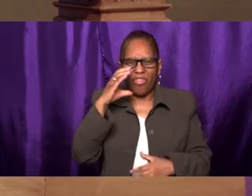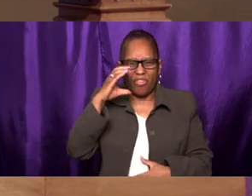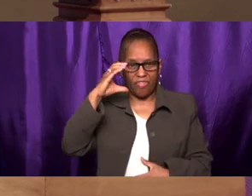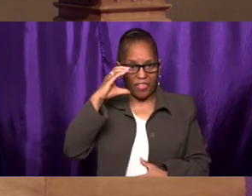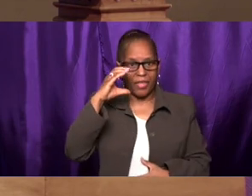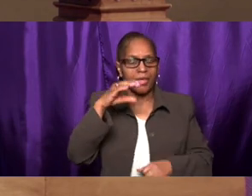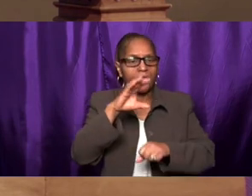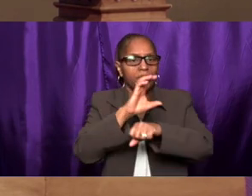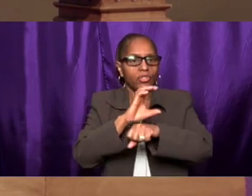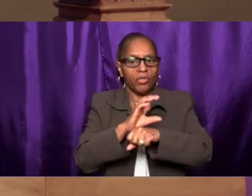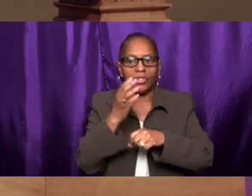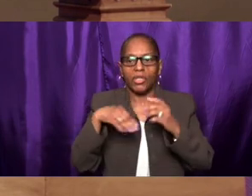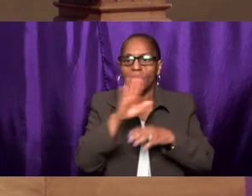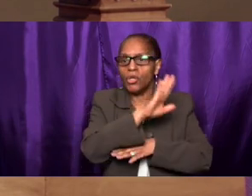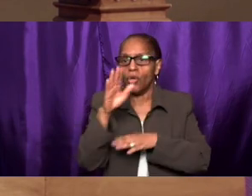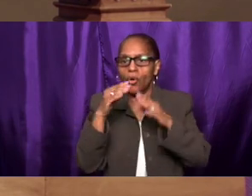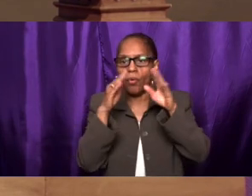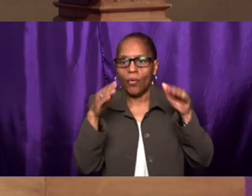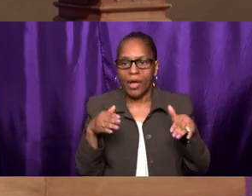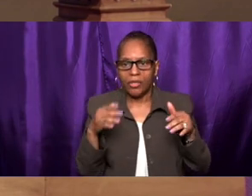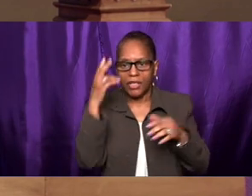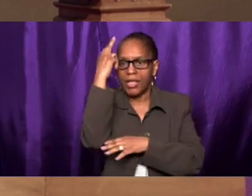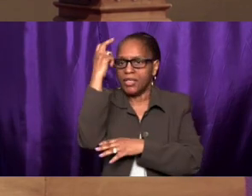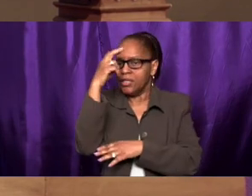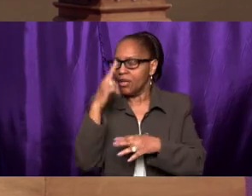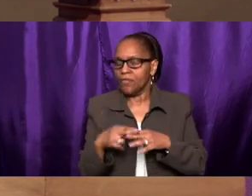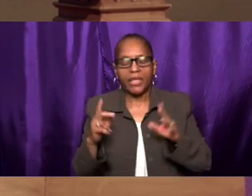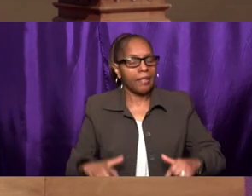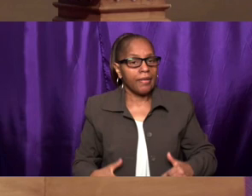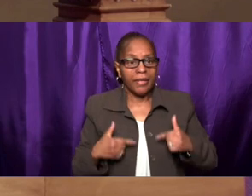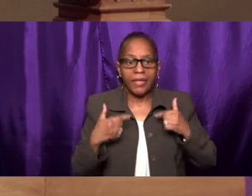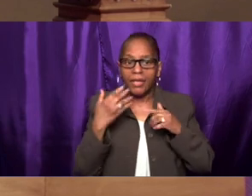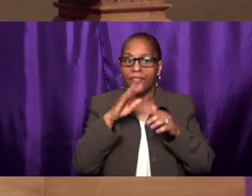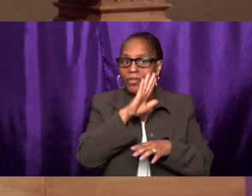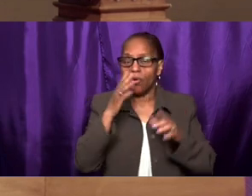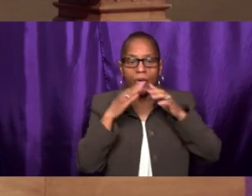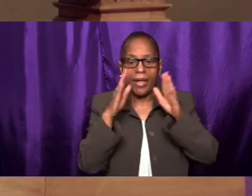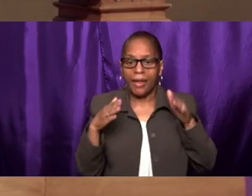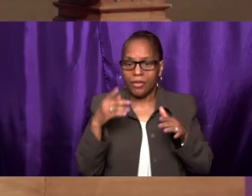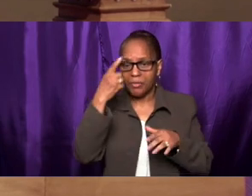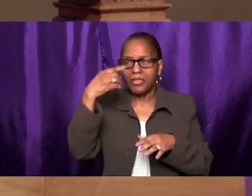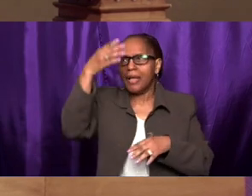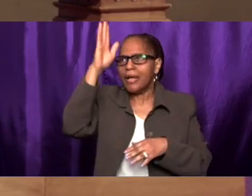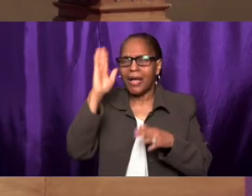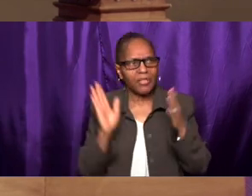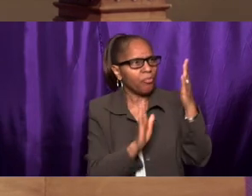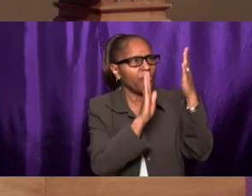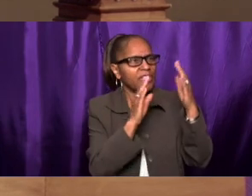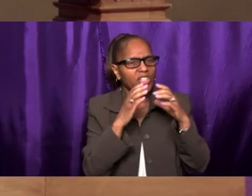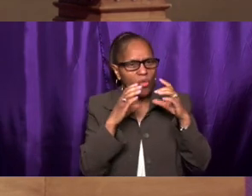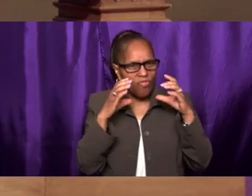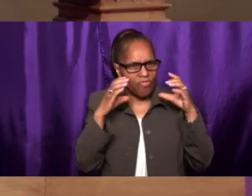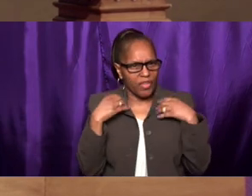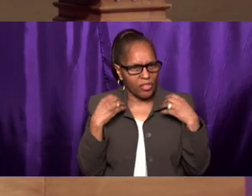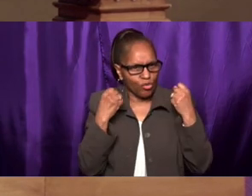house and in your house that devils can't remain in your house, because God's presence is so thick, because